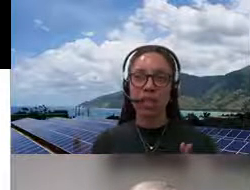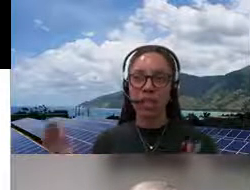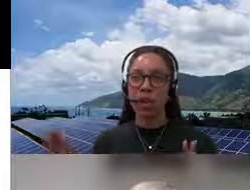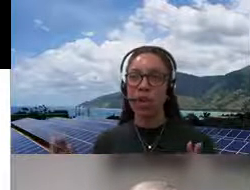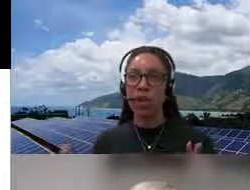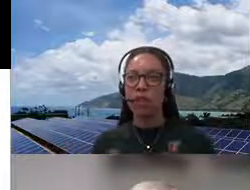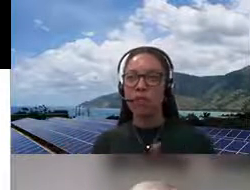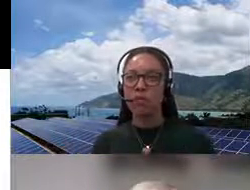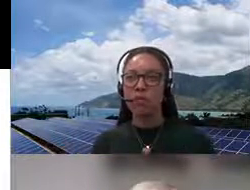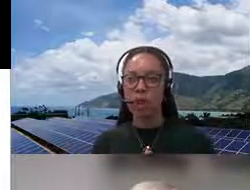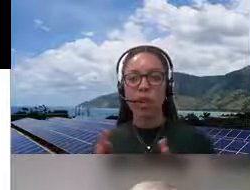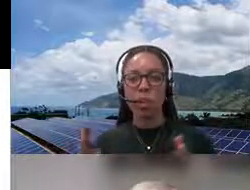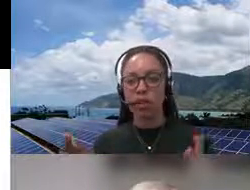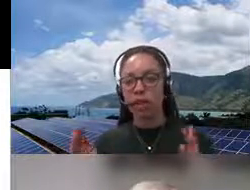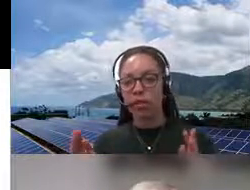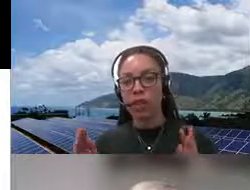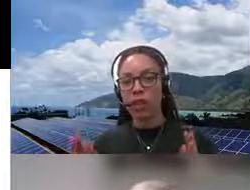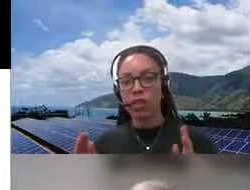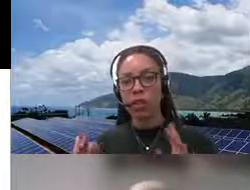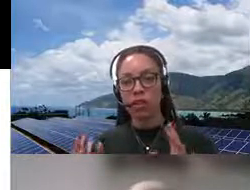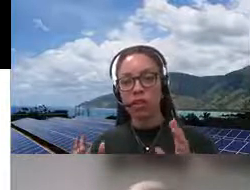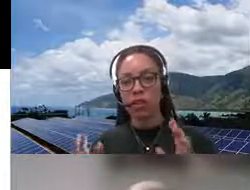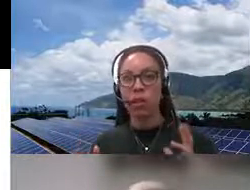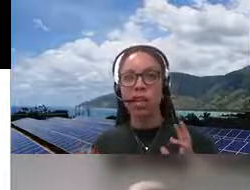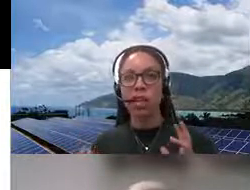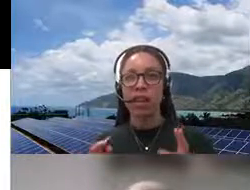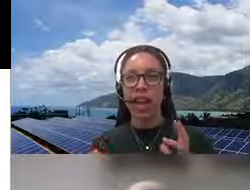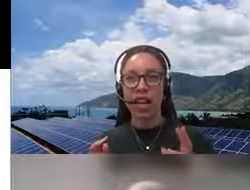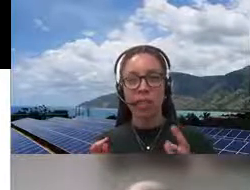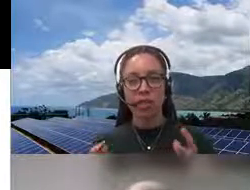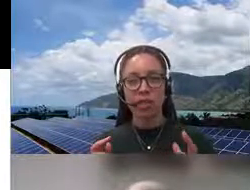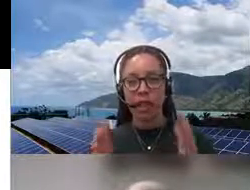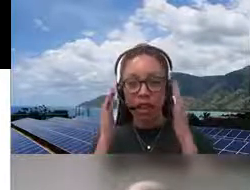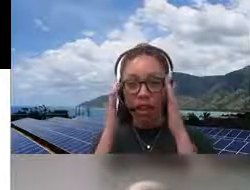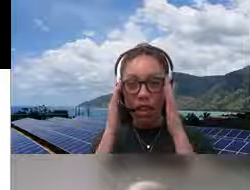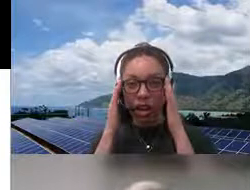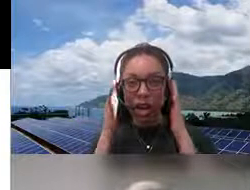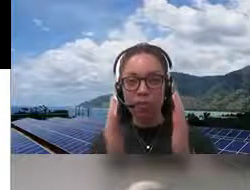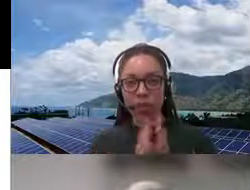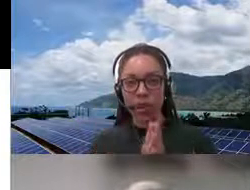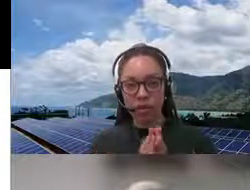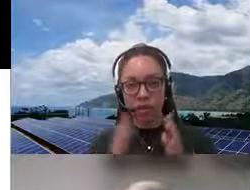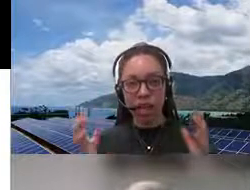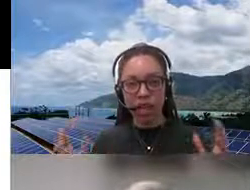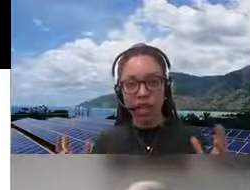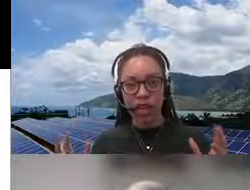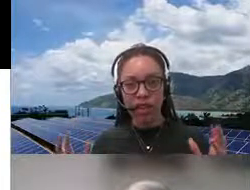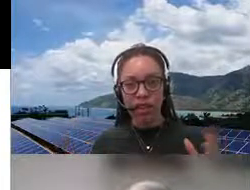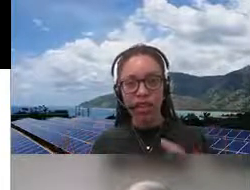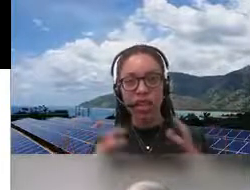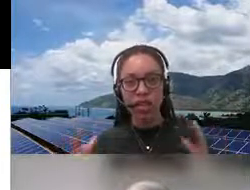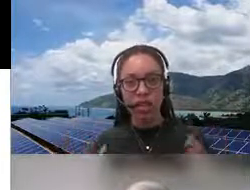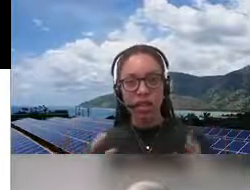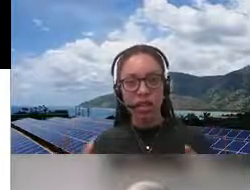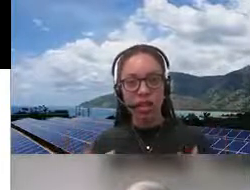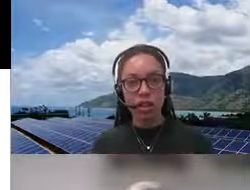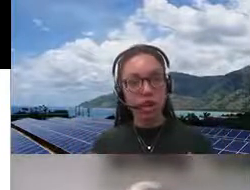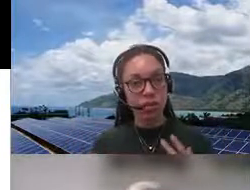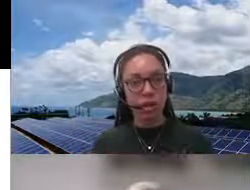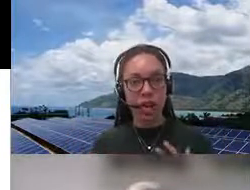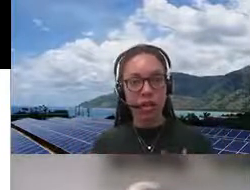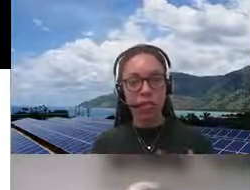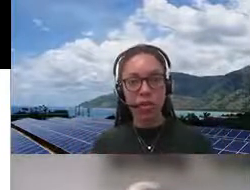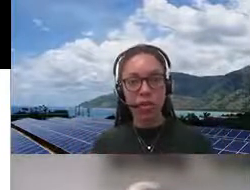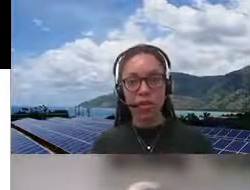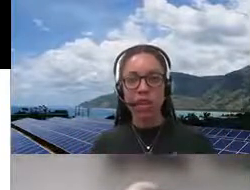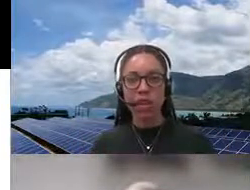what we see at the moment is most people are financially able to metabolize about 80% of your energy assets and energy consumption